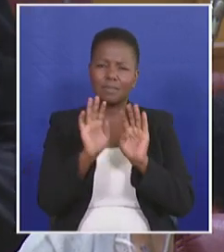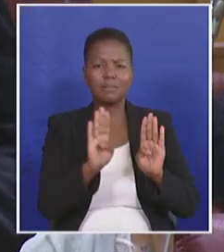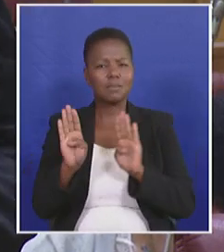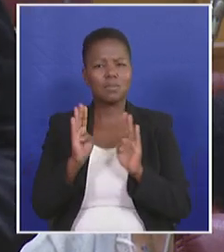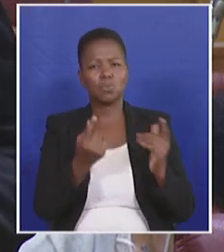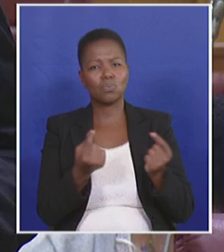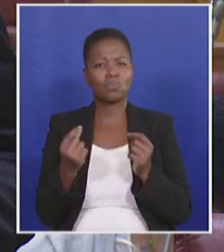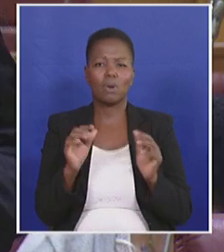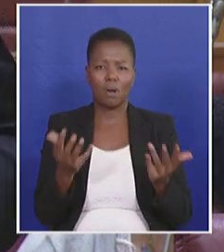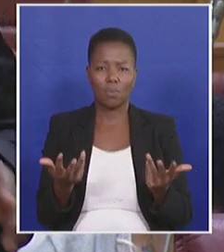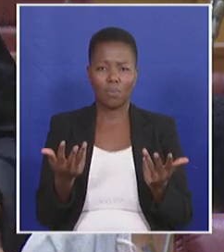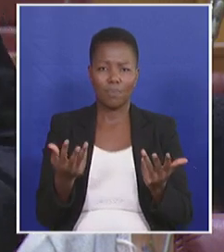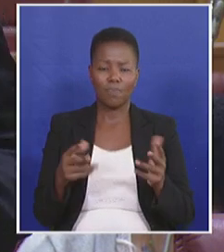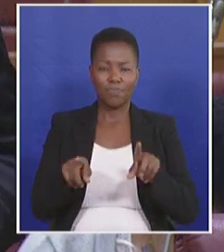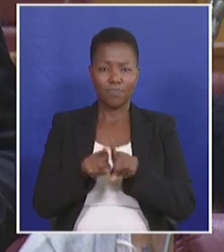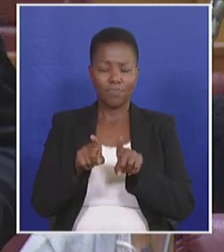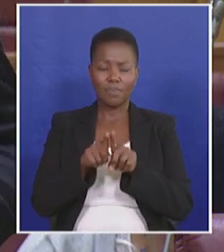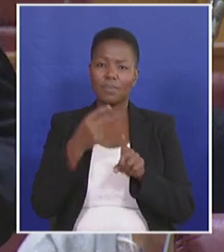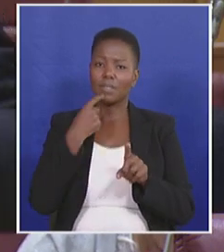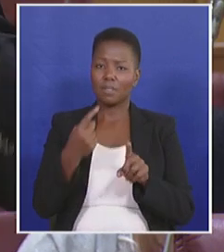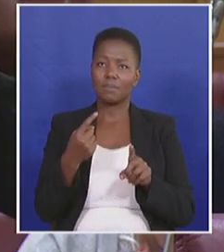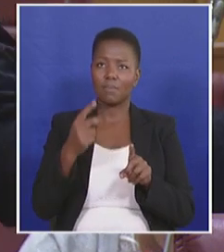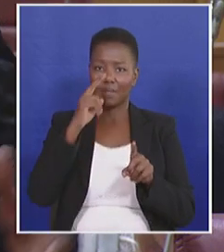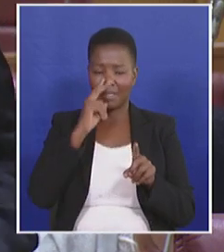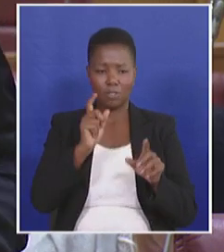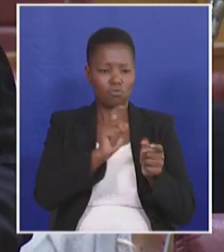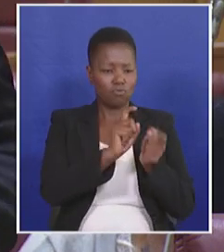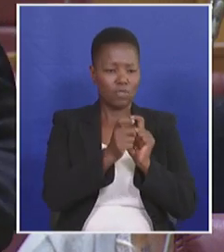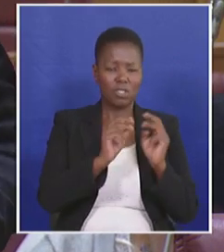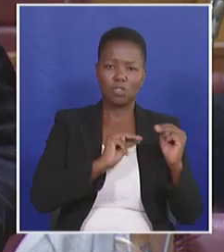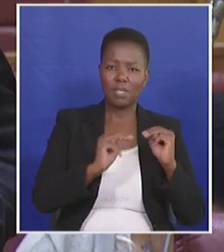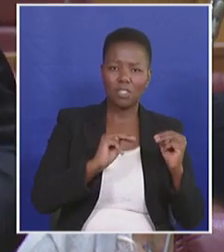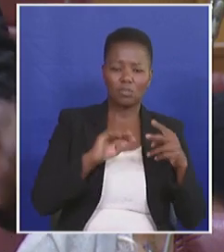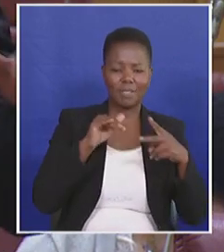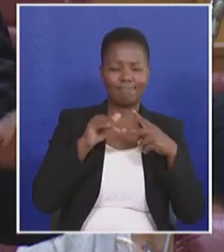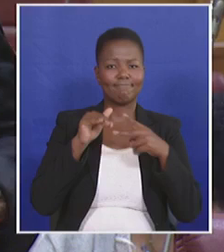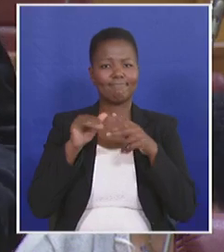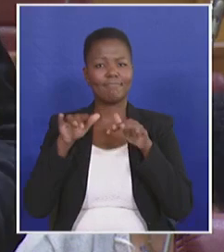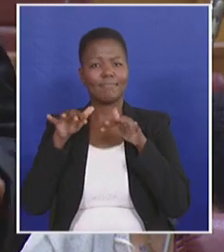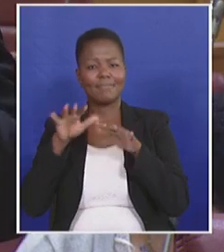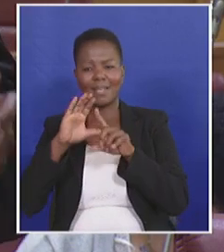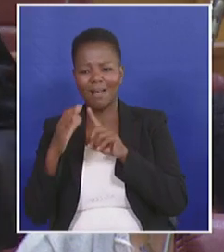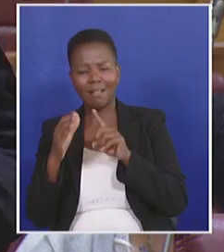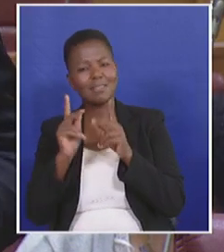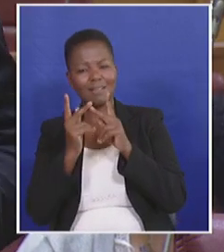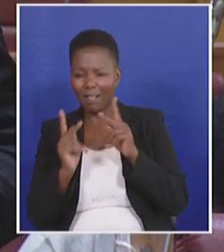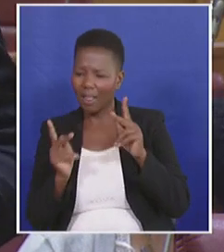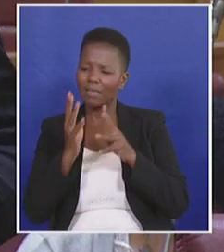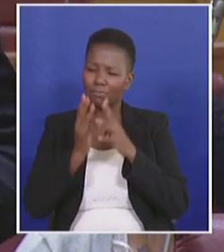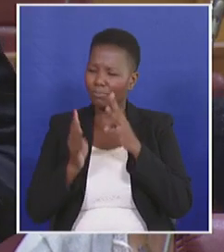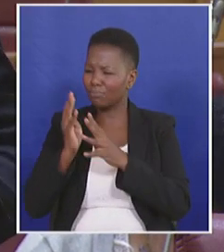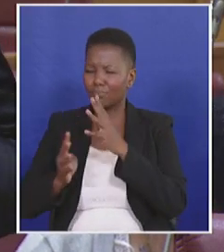that, and particularly once you talk of issues of change management, people, culture, and everything else having got to